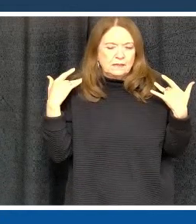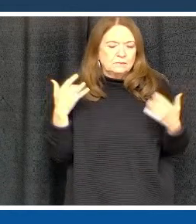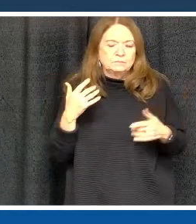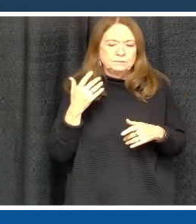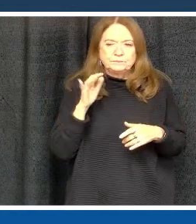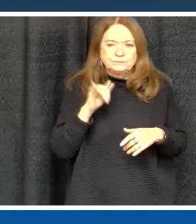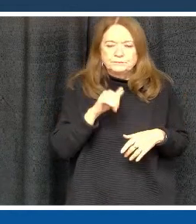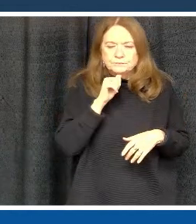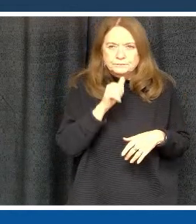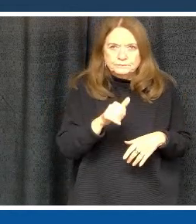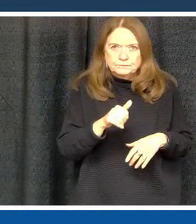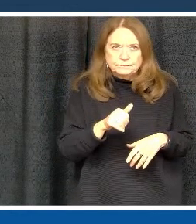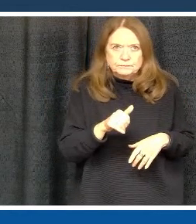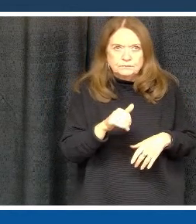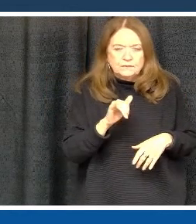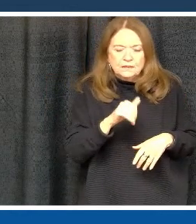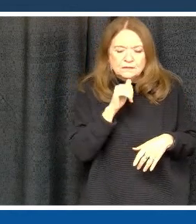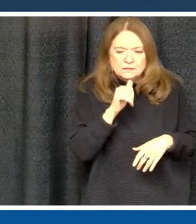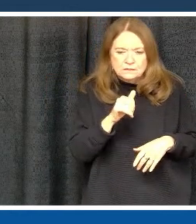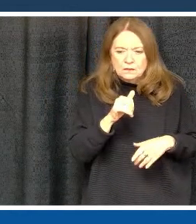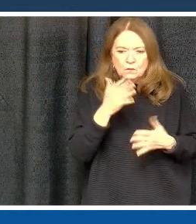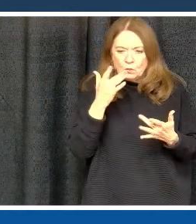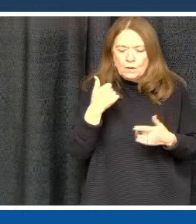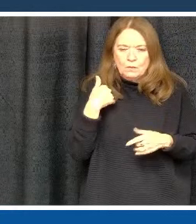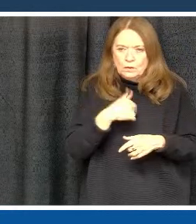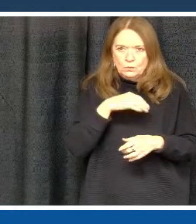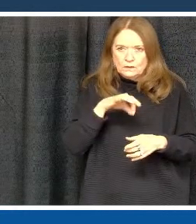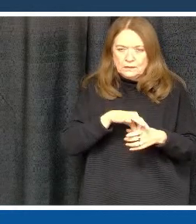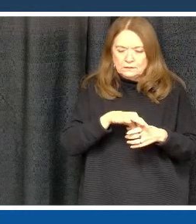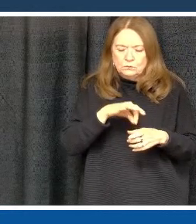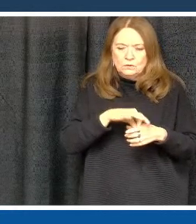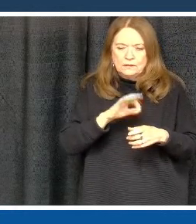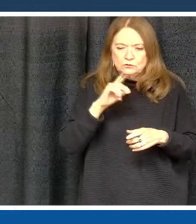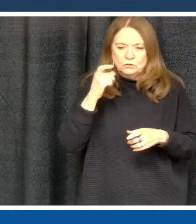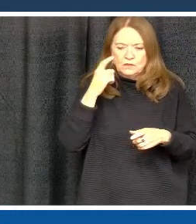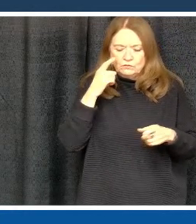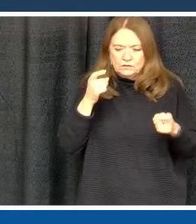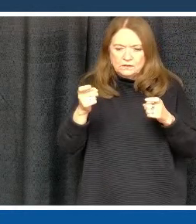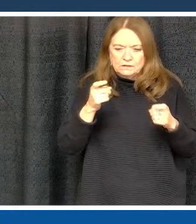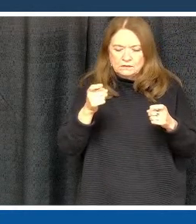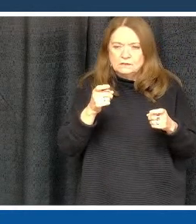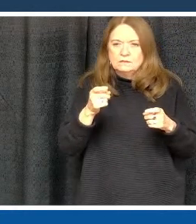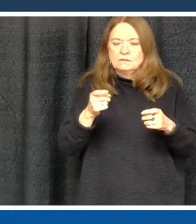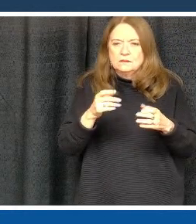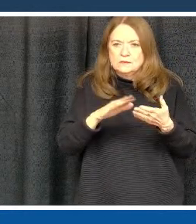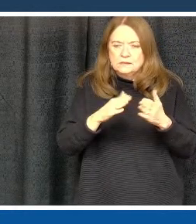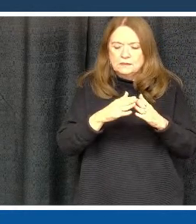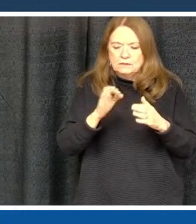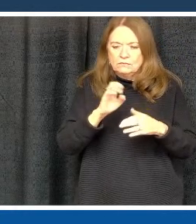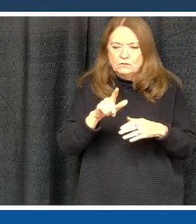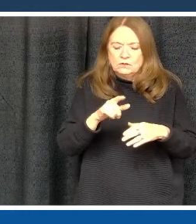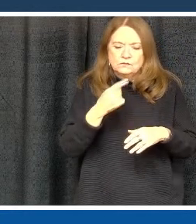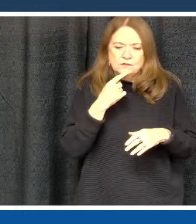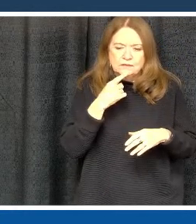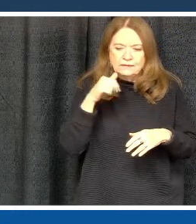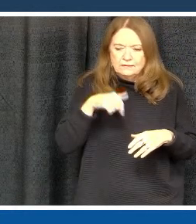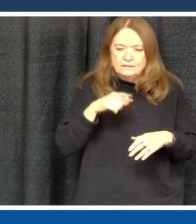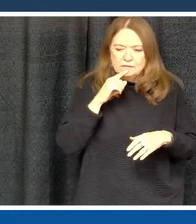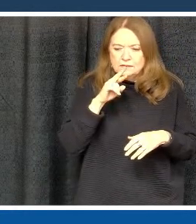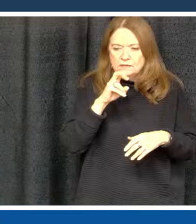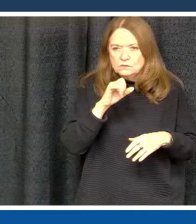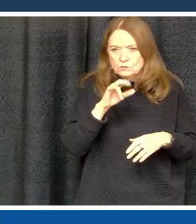That is not what we were elected to do. We were elected to govern the city of Clarksville. To say that this is a